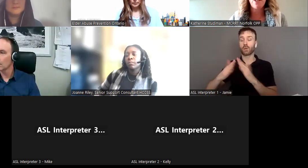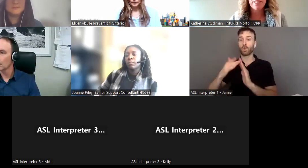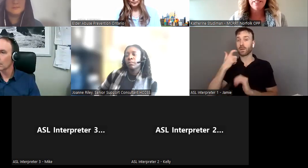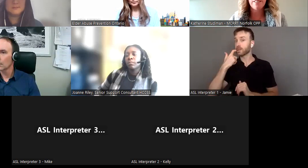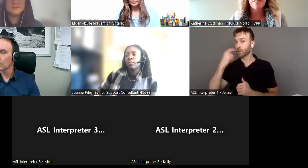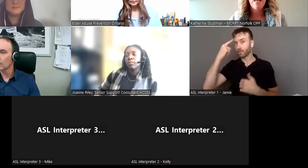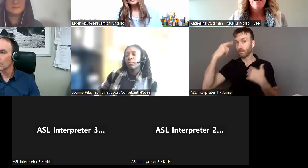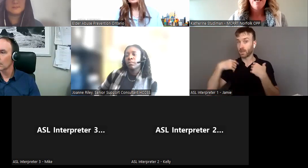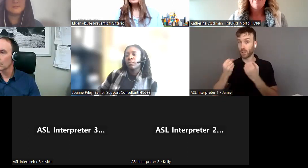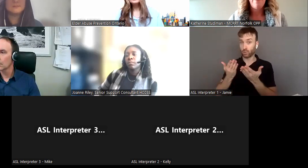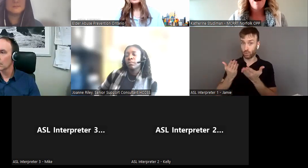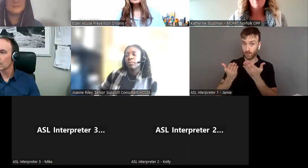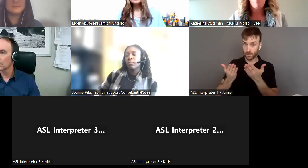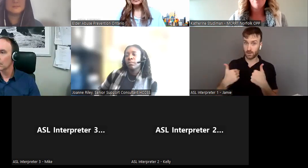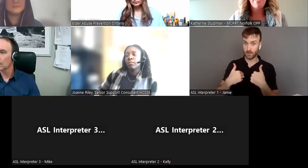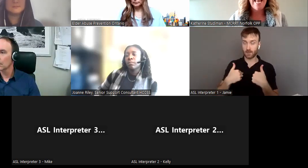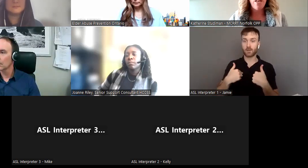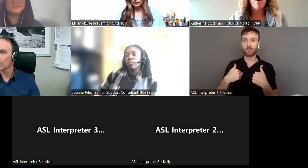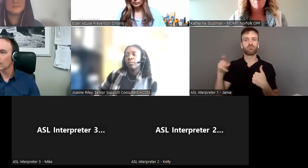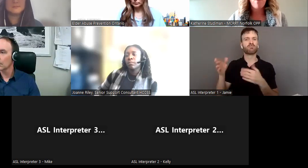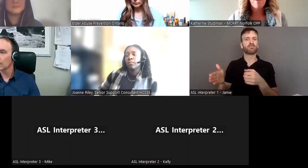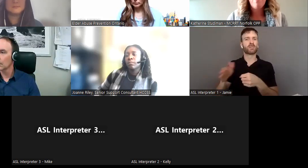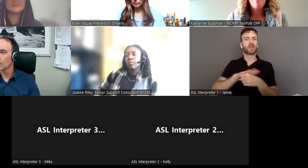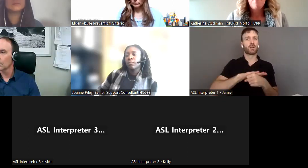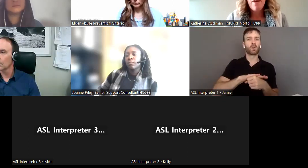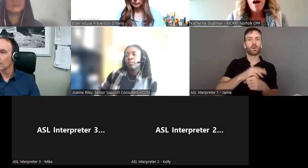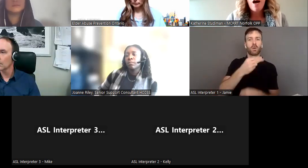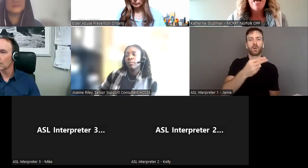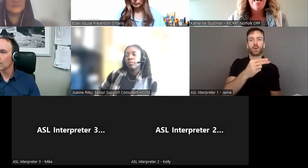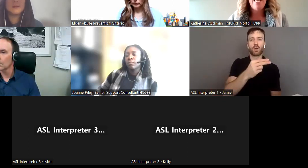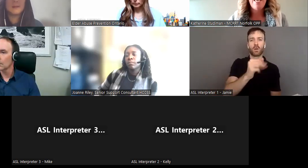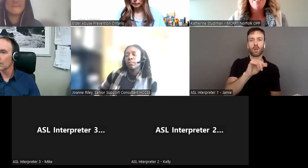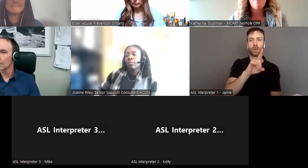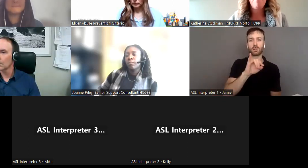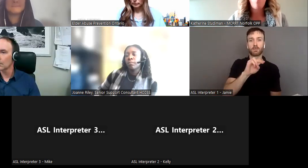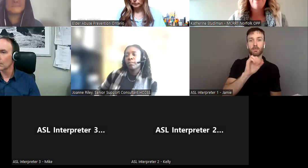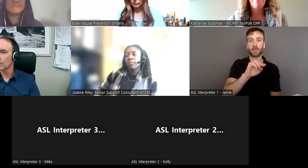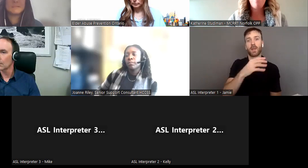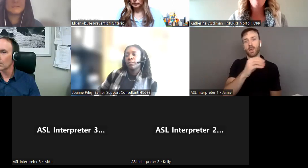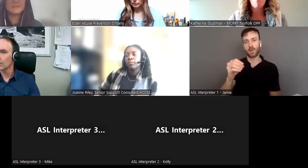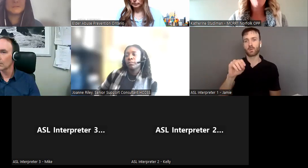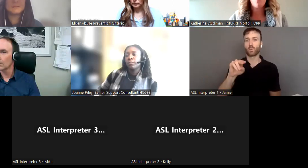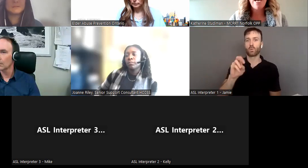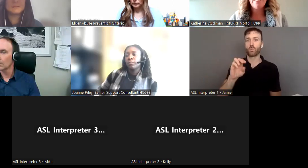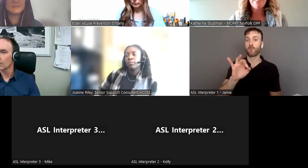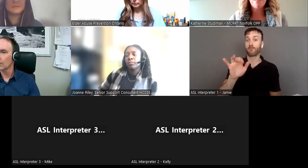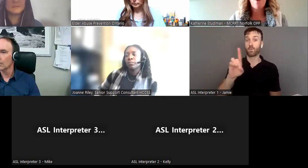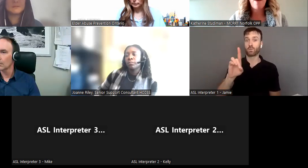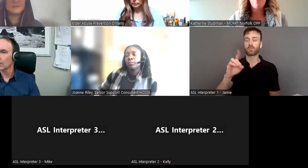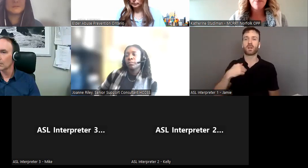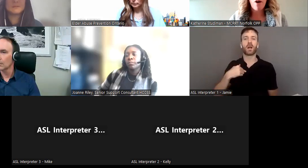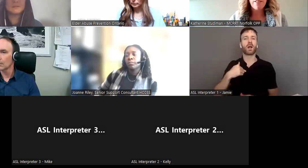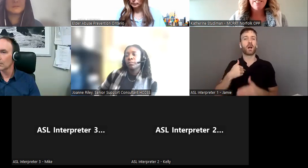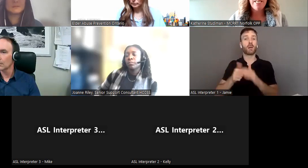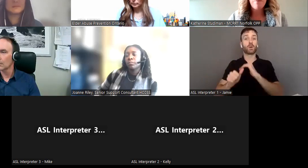health services. They cover Studeman and Norfolk. But I am with the Mobile Crisis